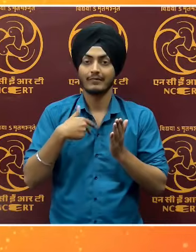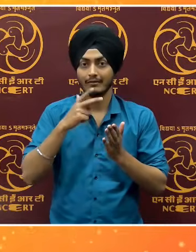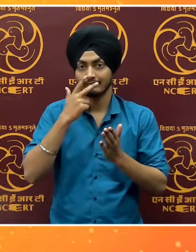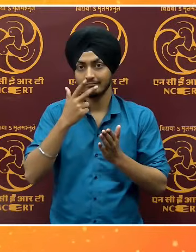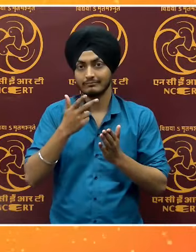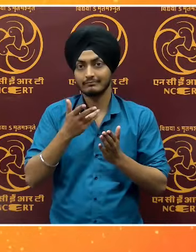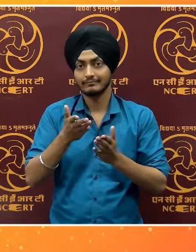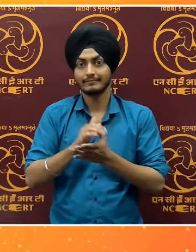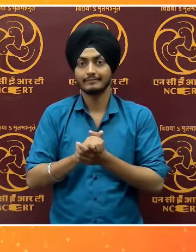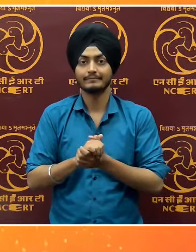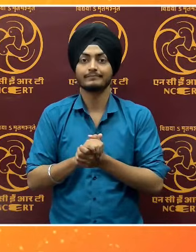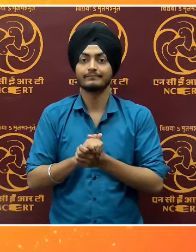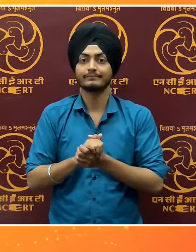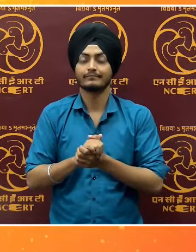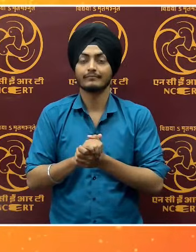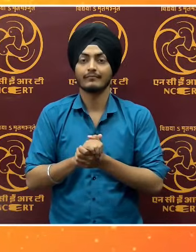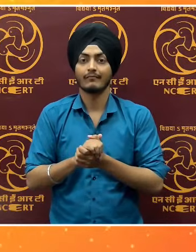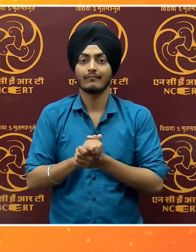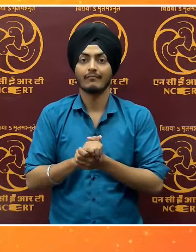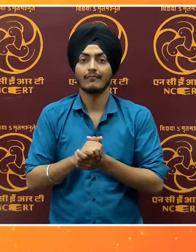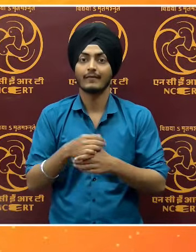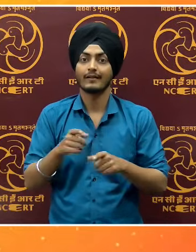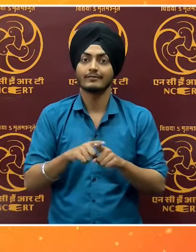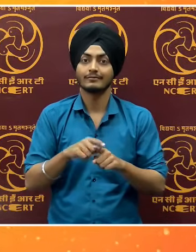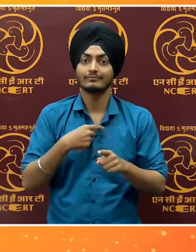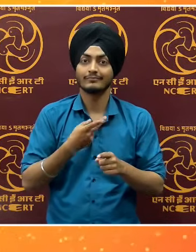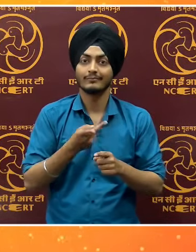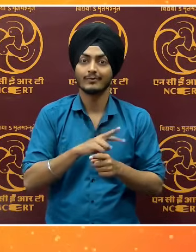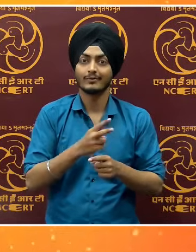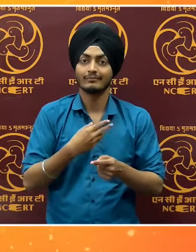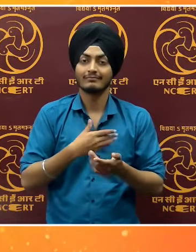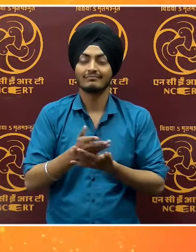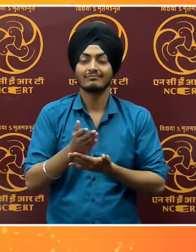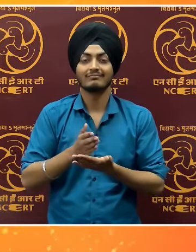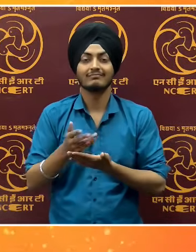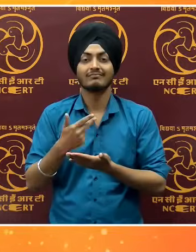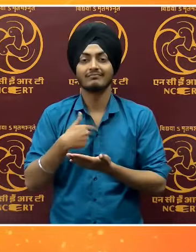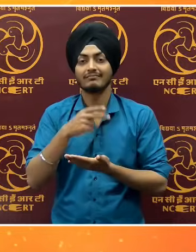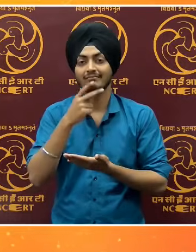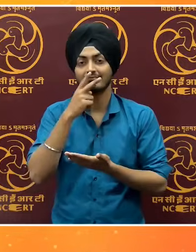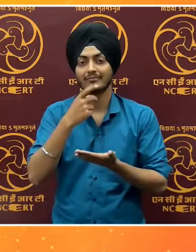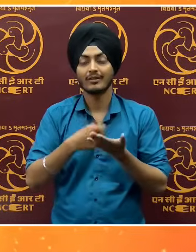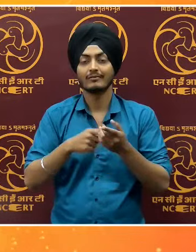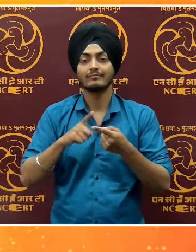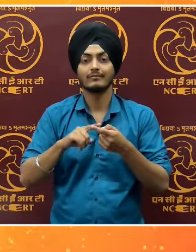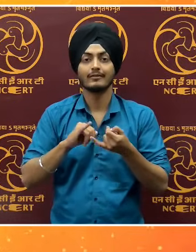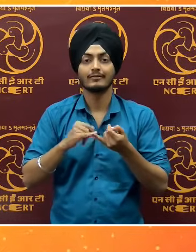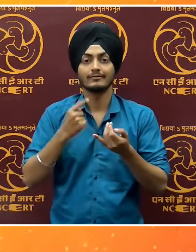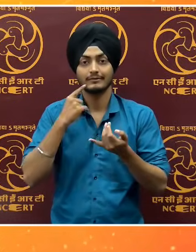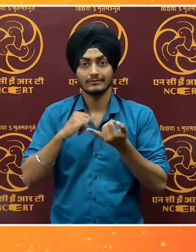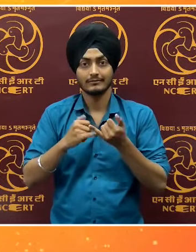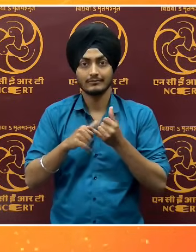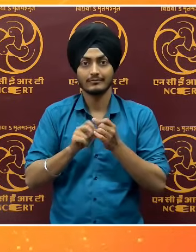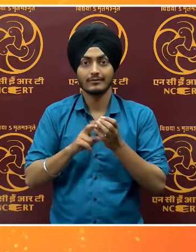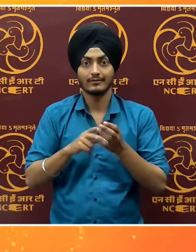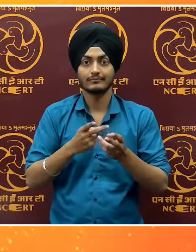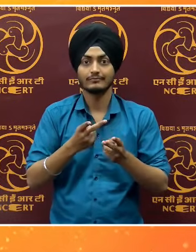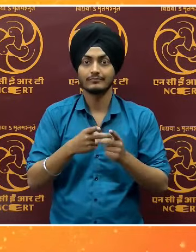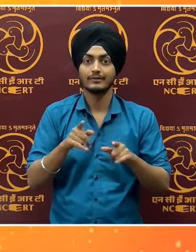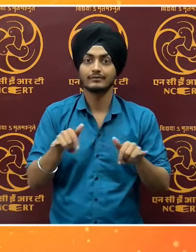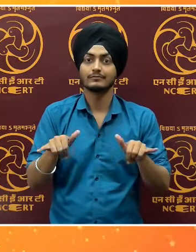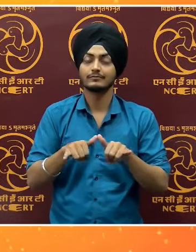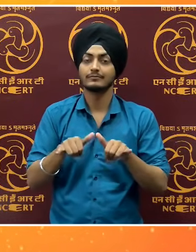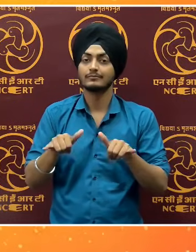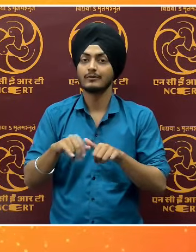resistance decreases. By combining these two, we can say that resistance is proportional to length and inversely proportional